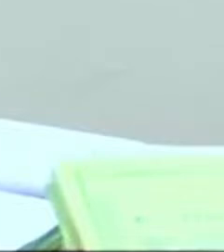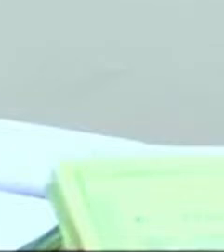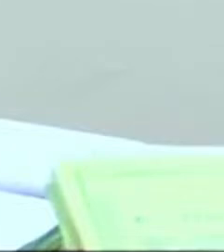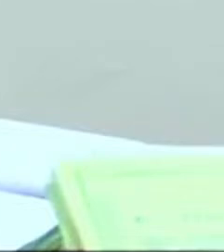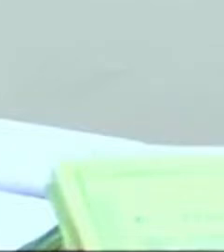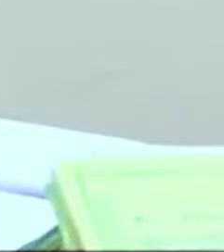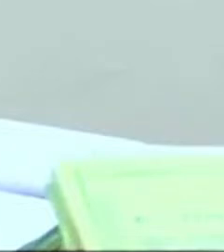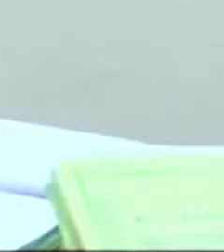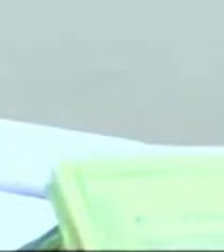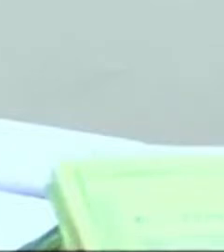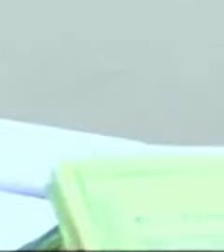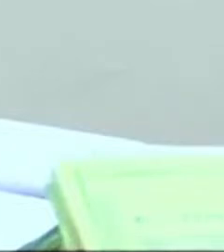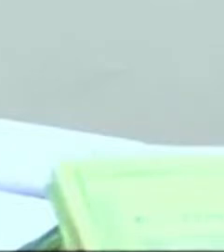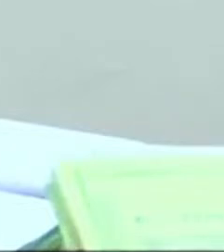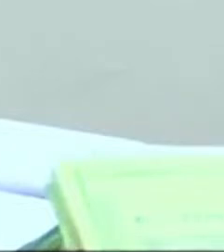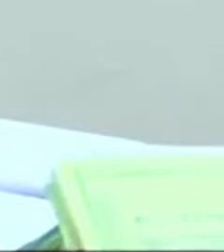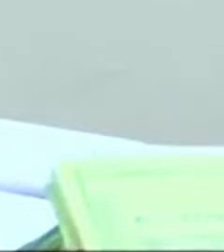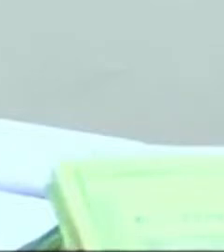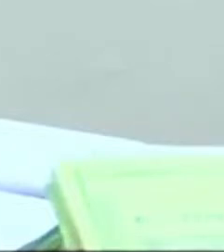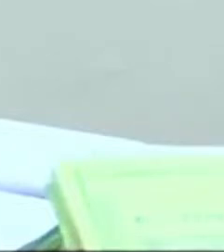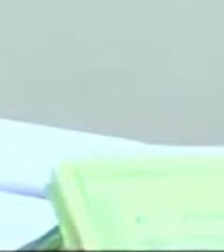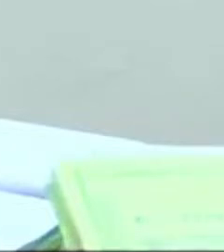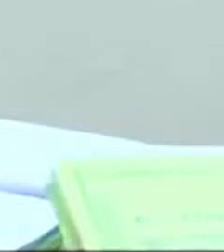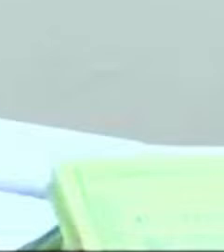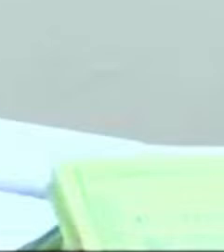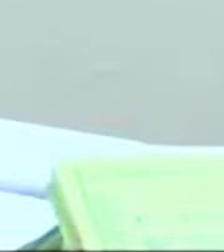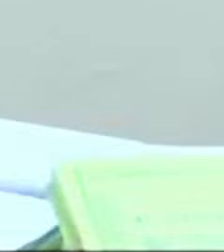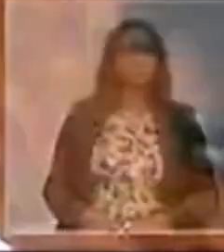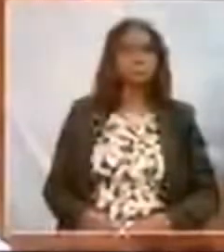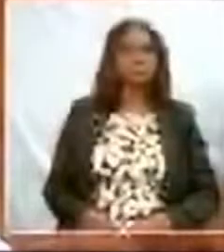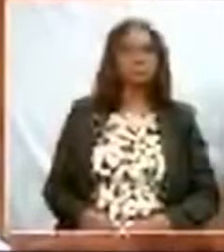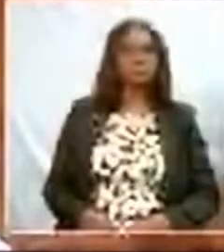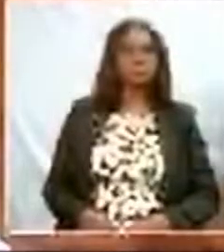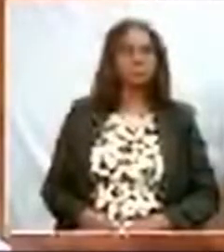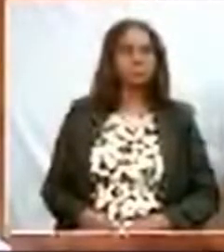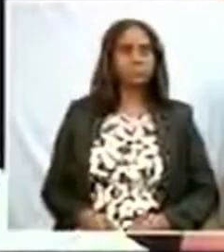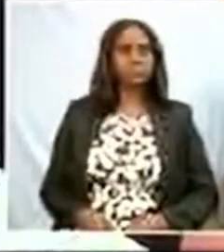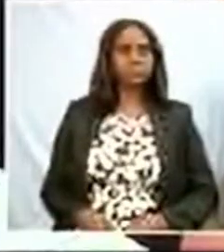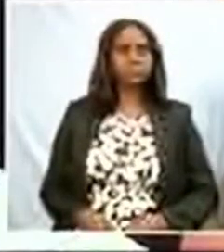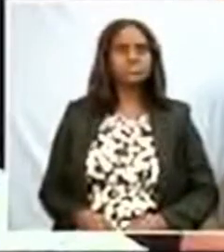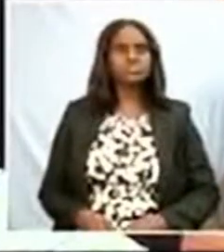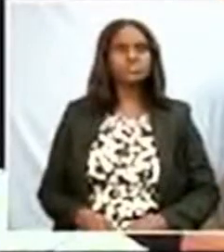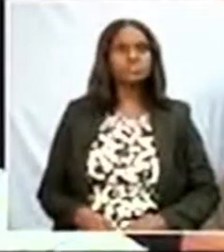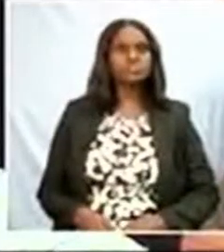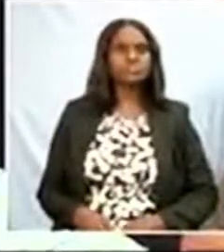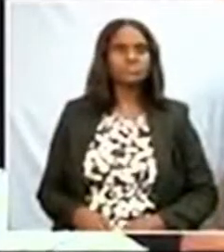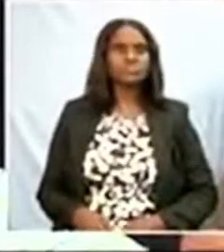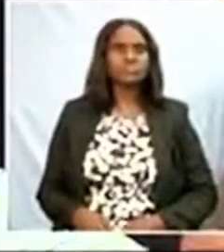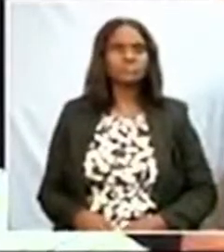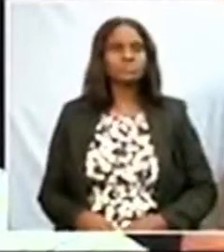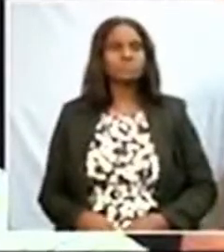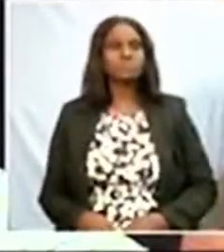wrong. Thank you, Chair. Certification of all interim payment certificates are being done